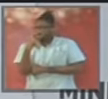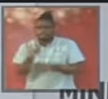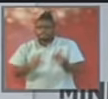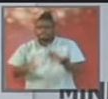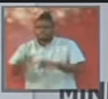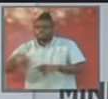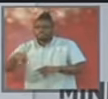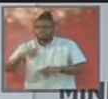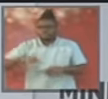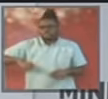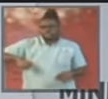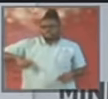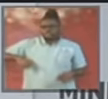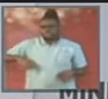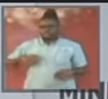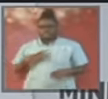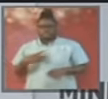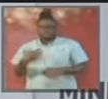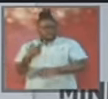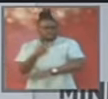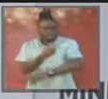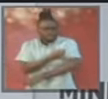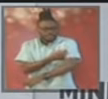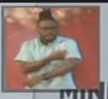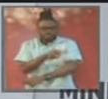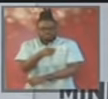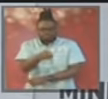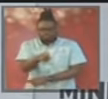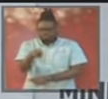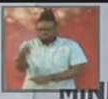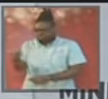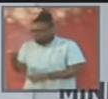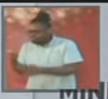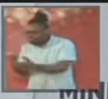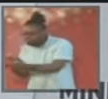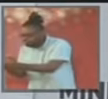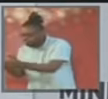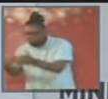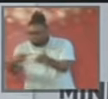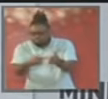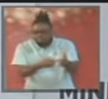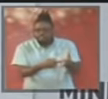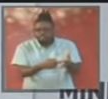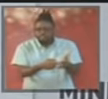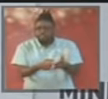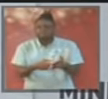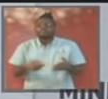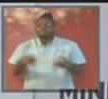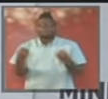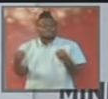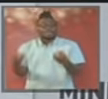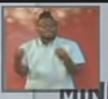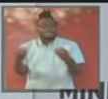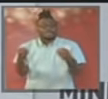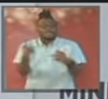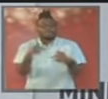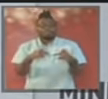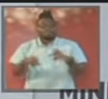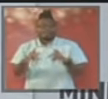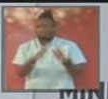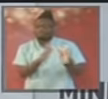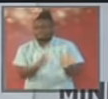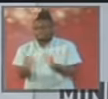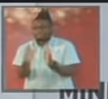actually immunizing the population. So building on the current immunization plan that Trinidad